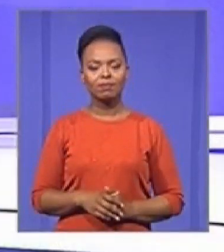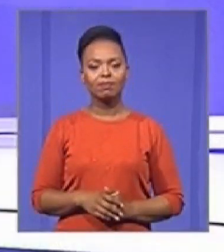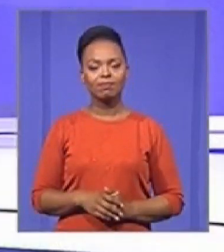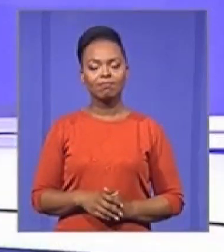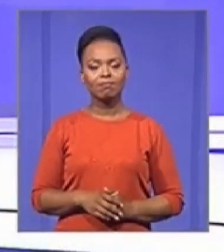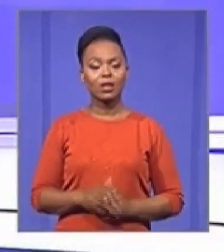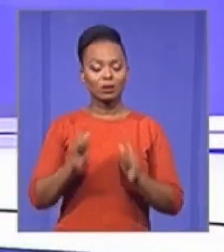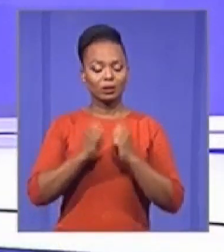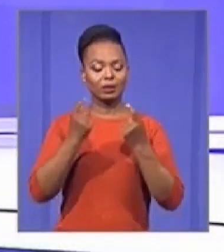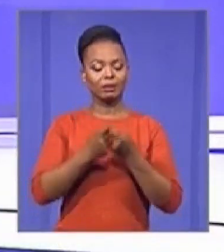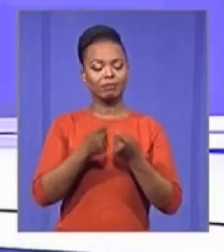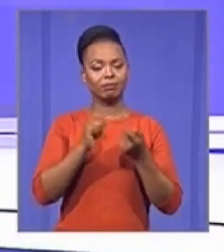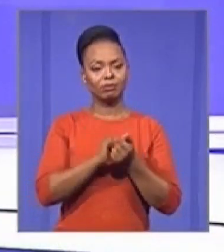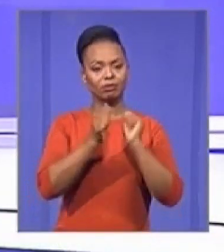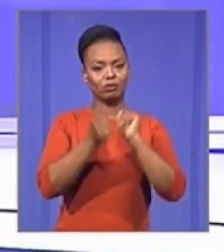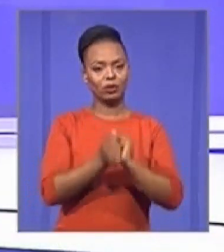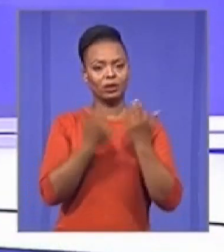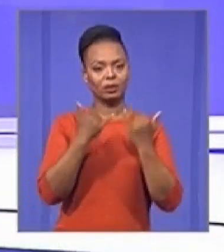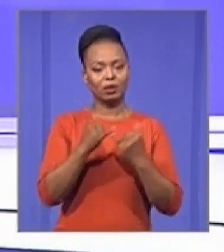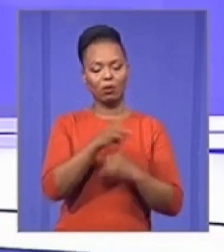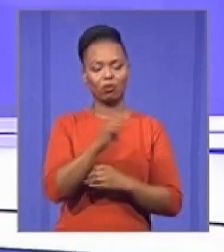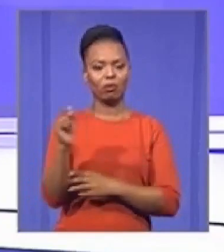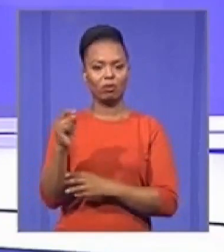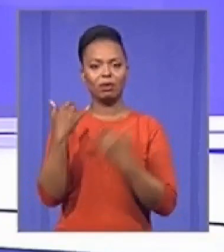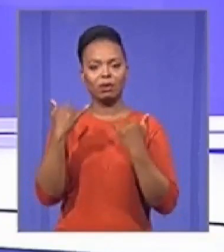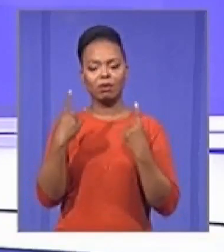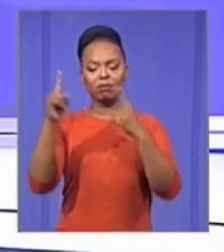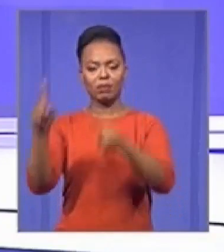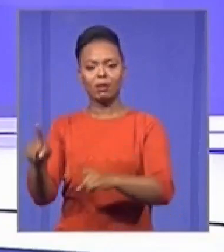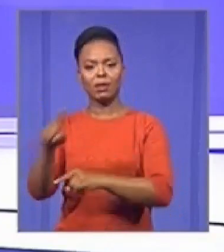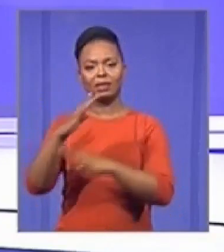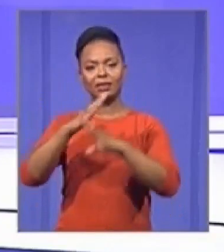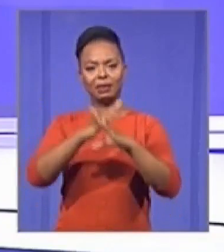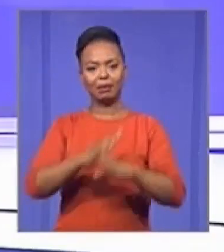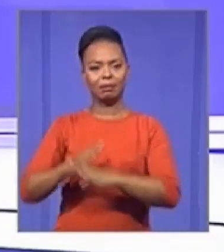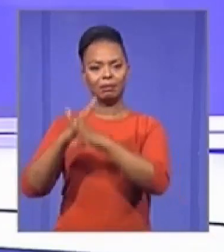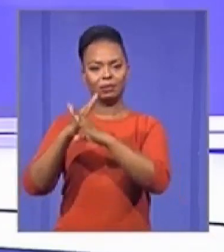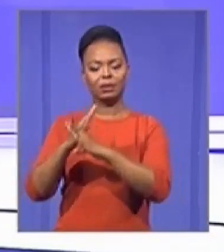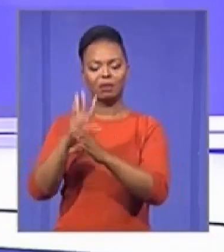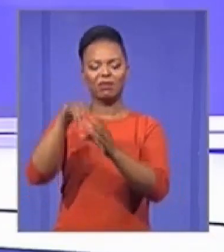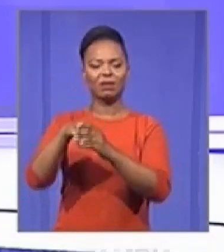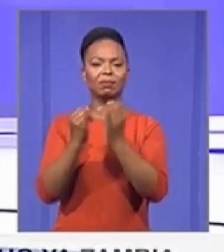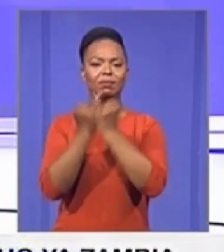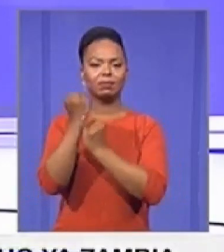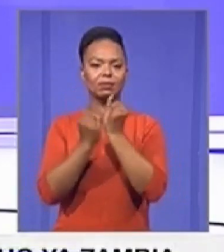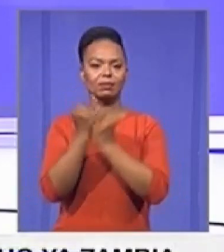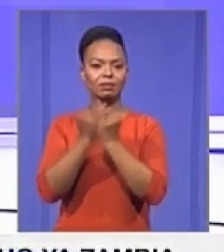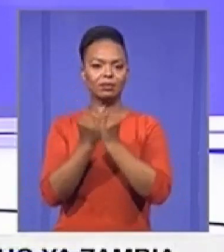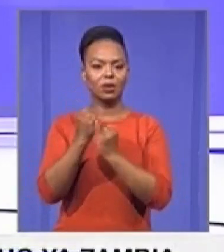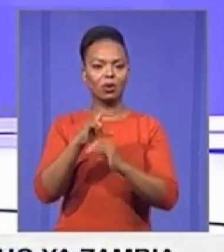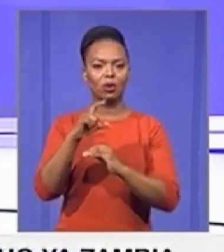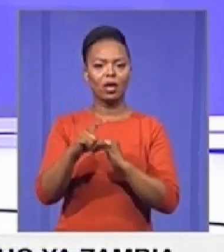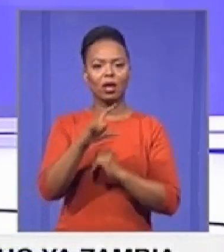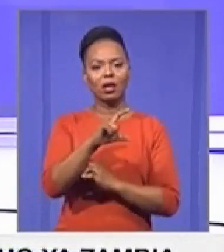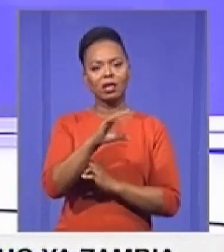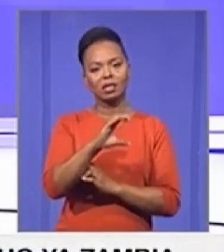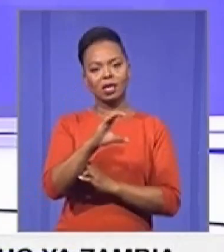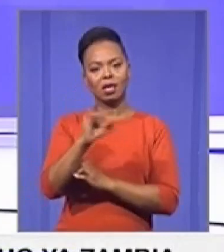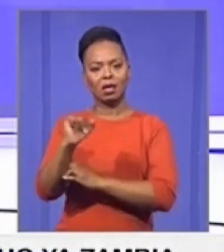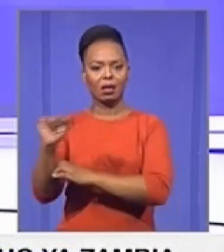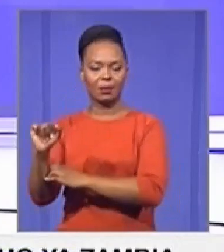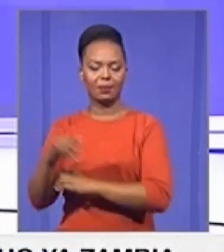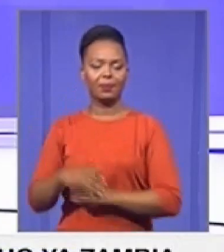Batlete ba Afrika Borwa ba ka bang lekgolo ba se ba le tseleng ho le ba Zambia ka jeno moo ba tlileng ho ba le kabelo dipapading tsa bompudi tsa Confederation of